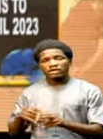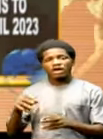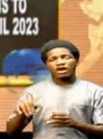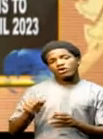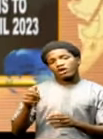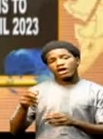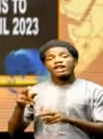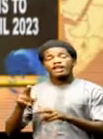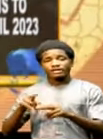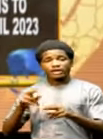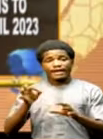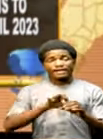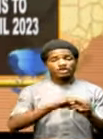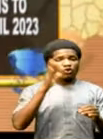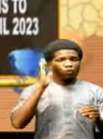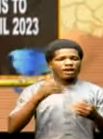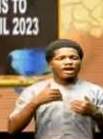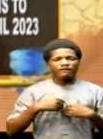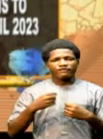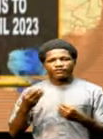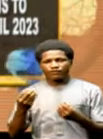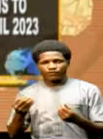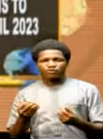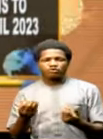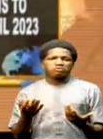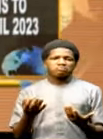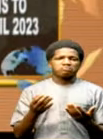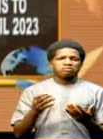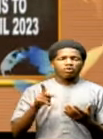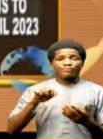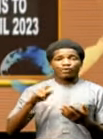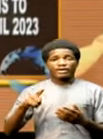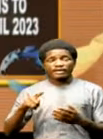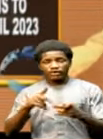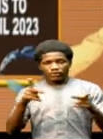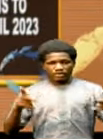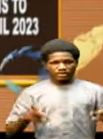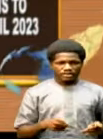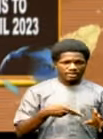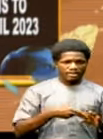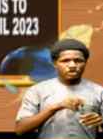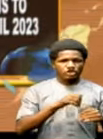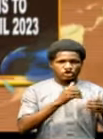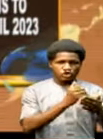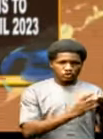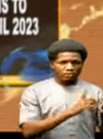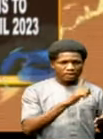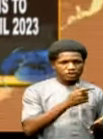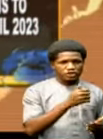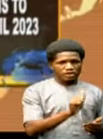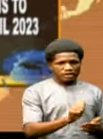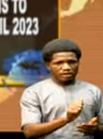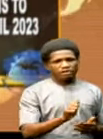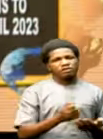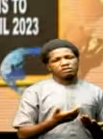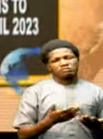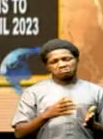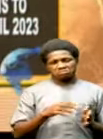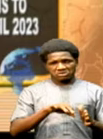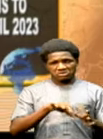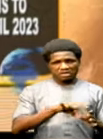in just a few polling units in some constituencies. A comprehensive list of the polling units by state, local